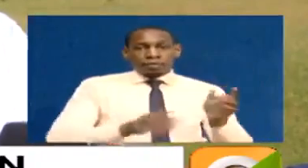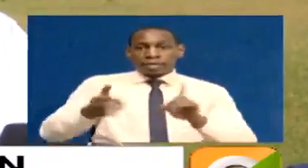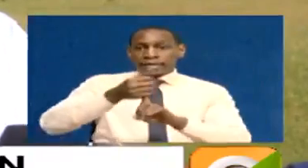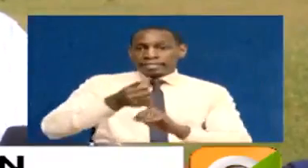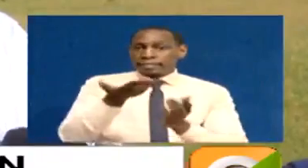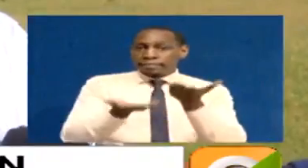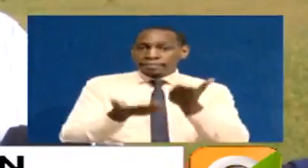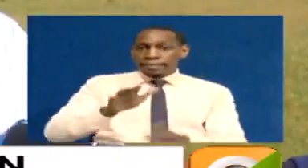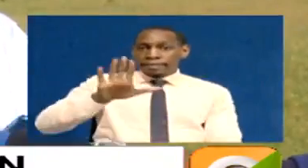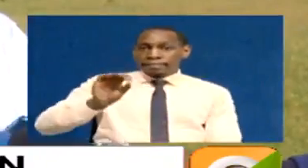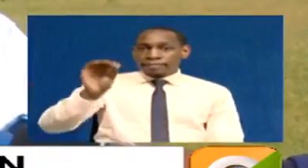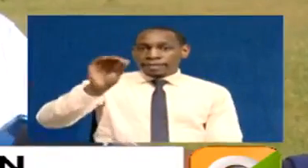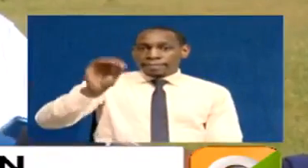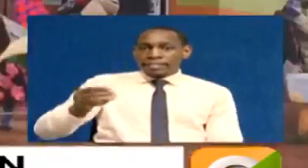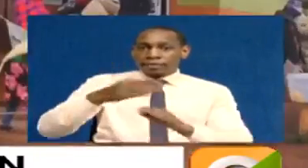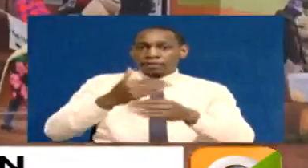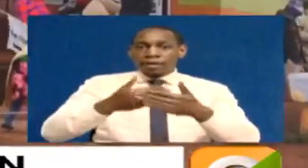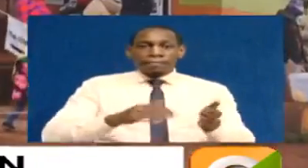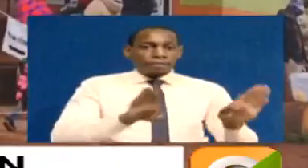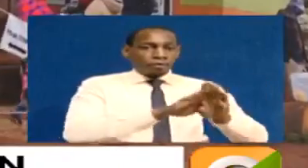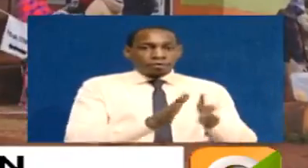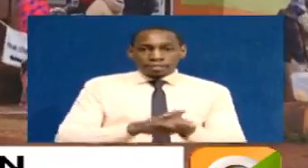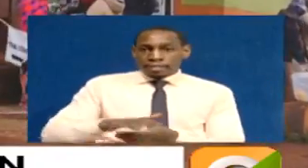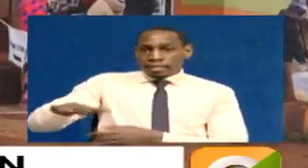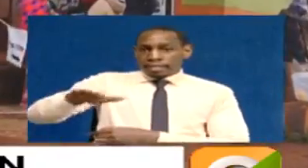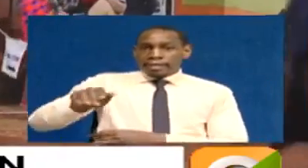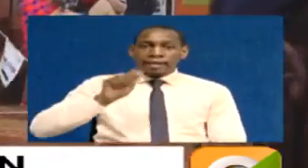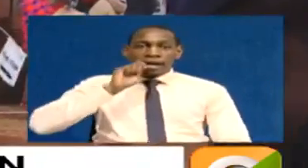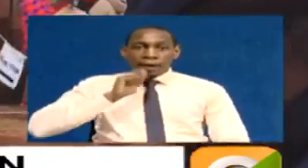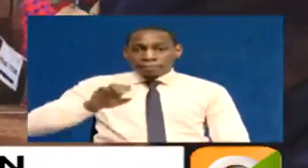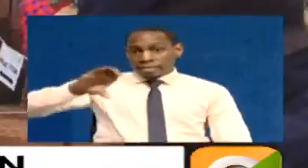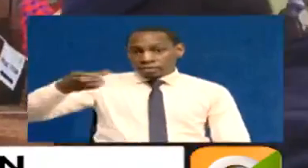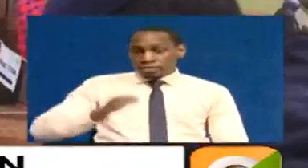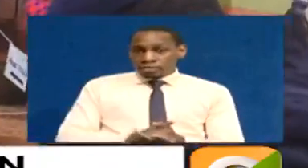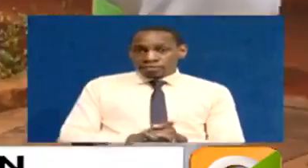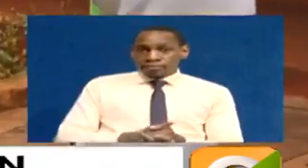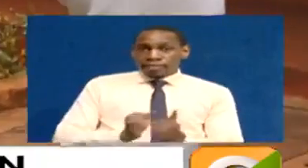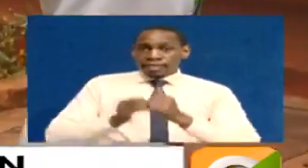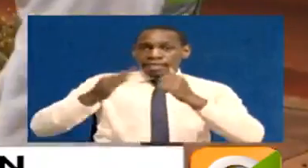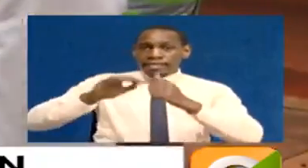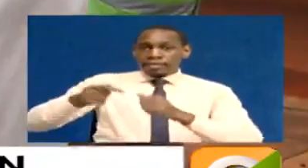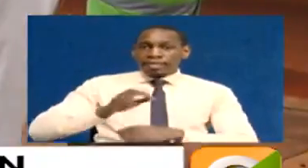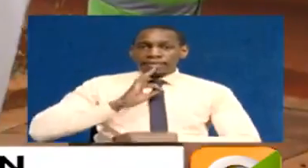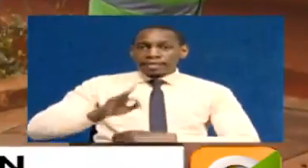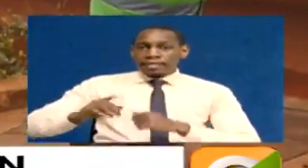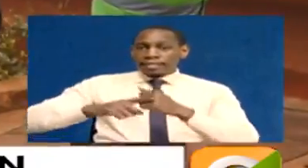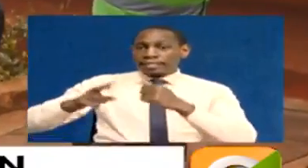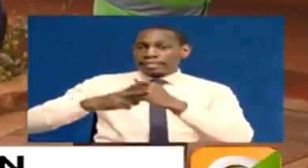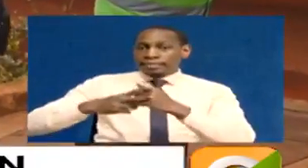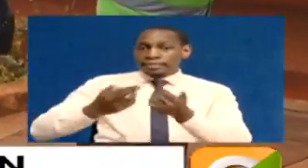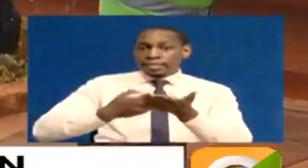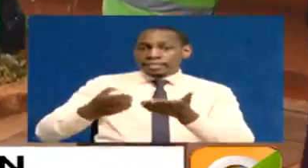maybe 50% plus by the closure. Muguga ward in Kabete constituency has